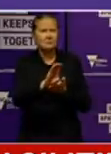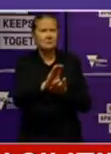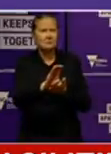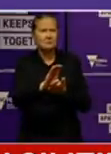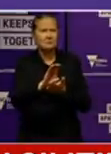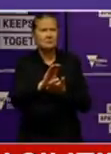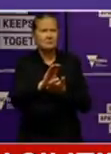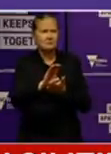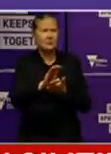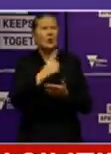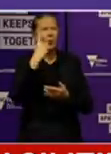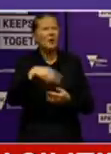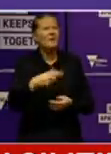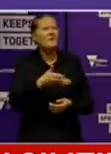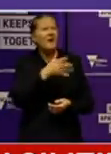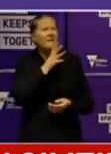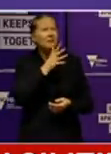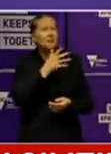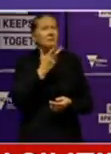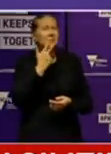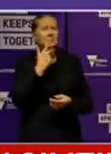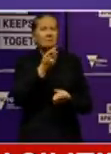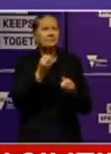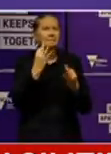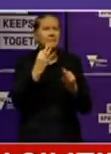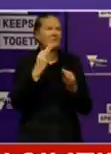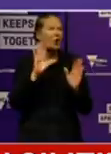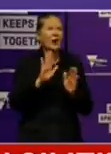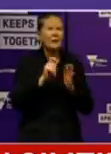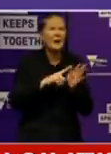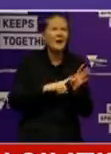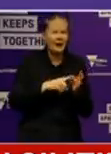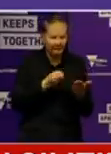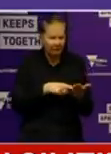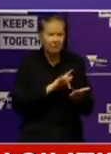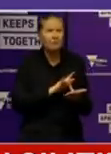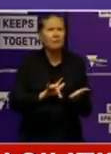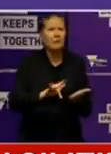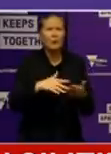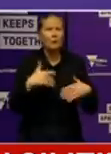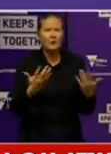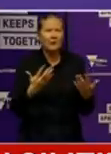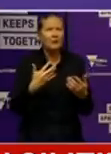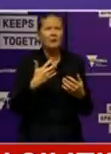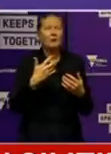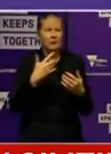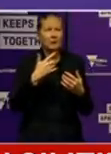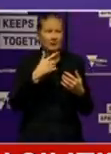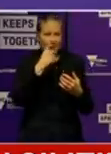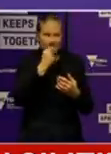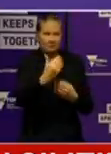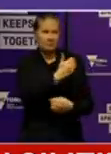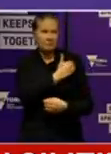have access to leave entitlements, they can access a $1,500 payment from the Victorian Government to ensure that they can